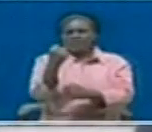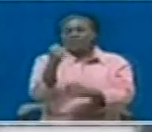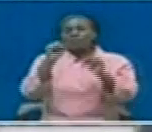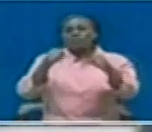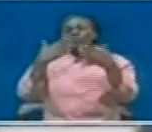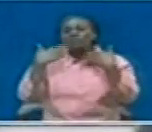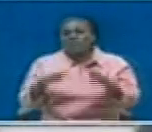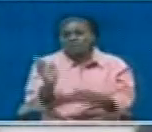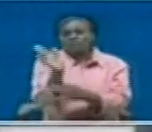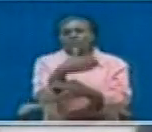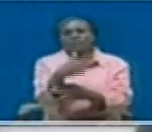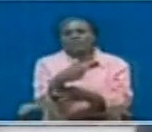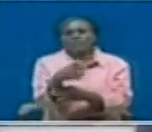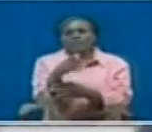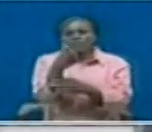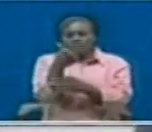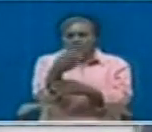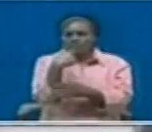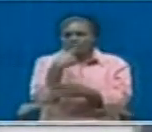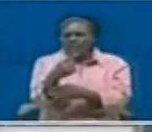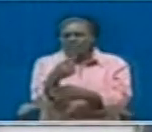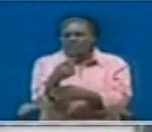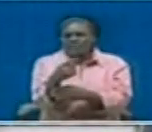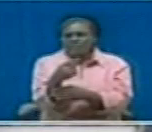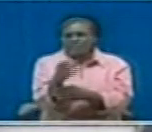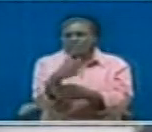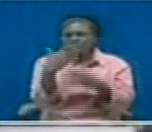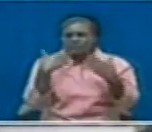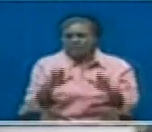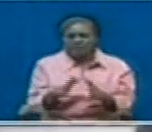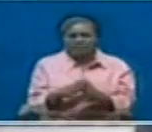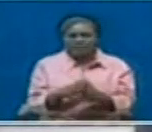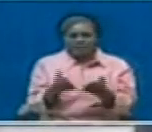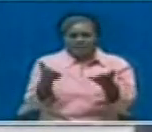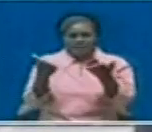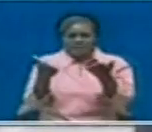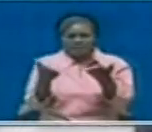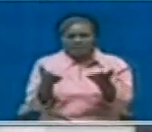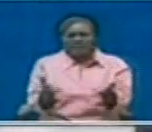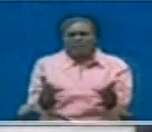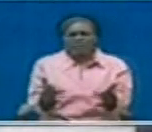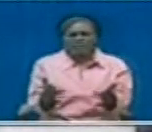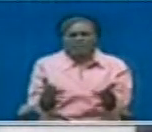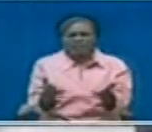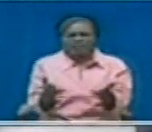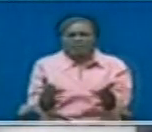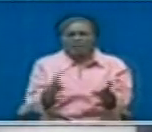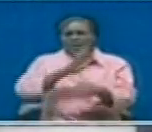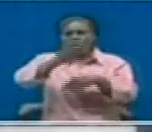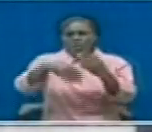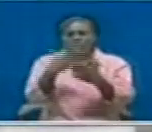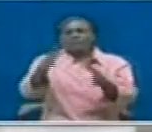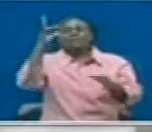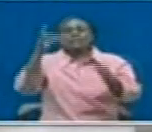itaisha. Ushauri mbari nyingine samaki imeisha. Hii sasa hii bari ndio ile yote ndio